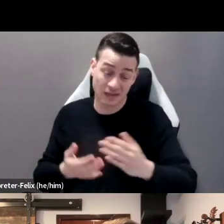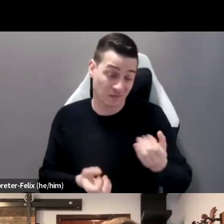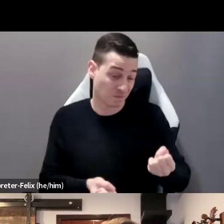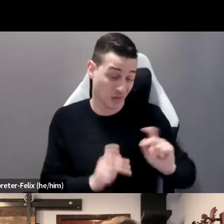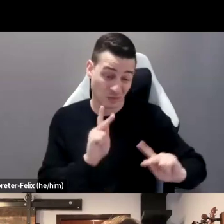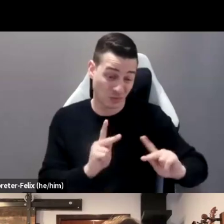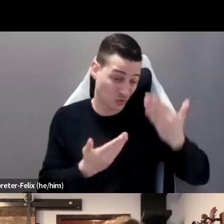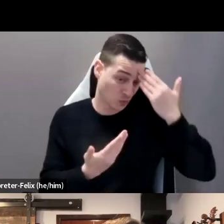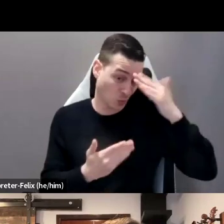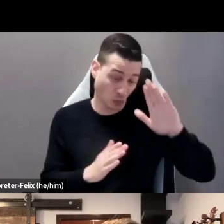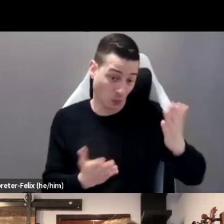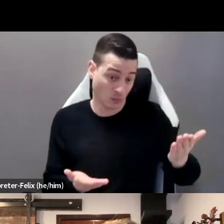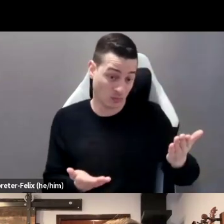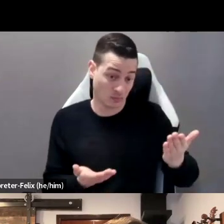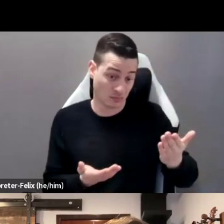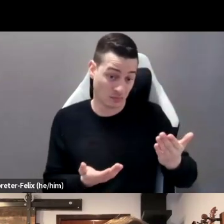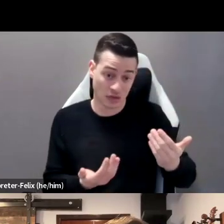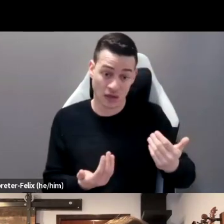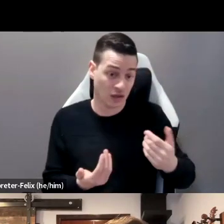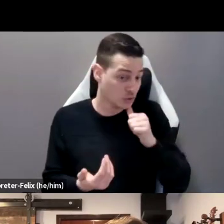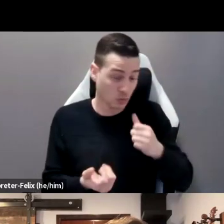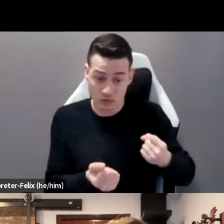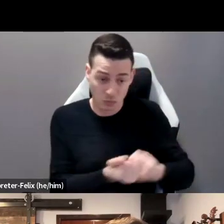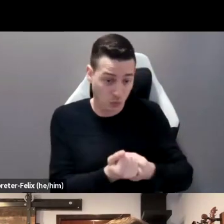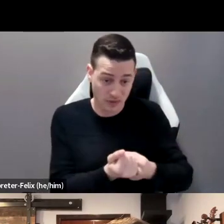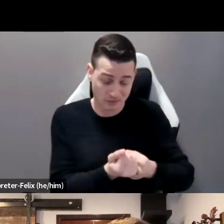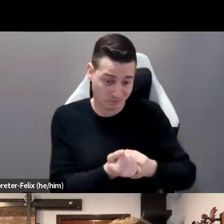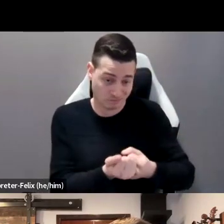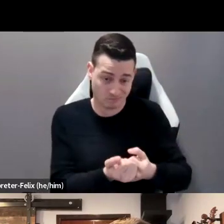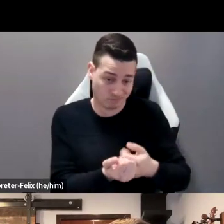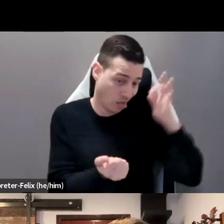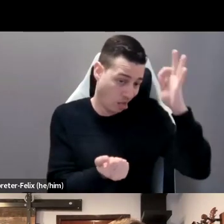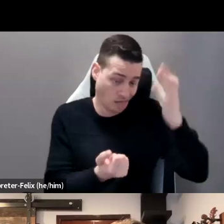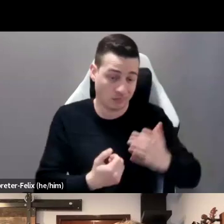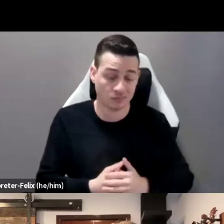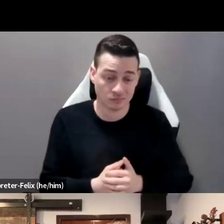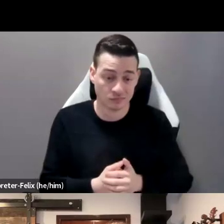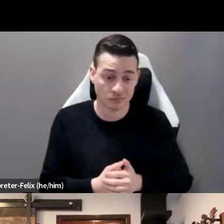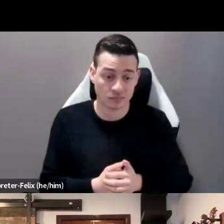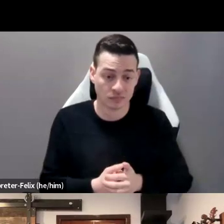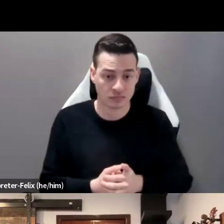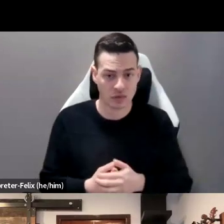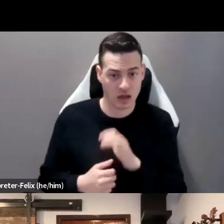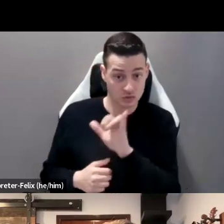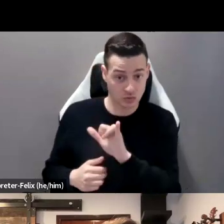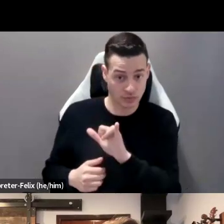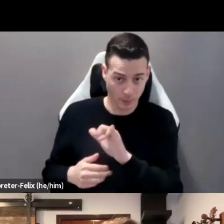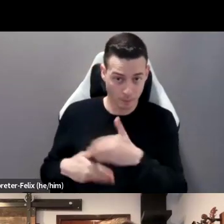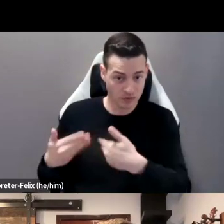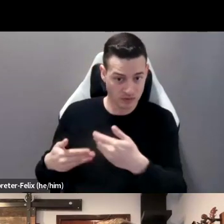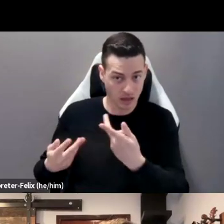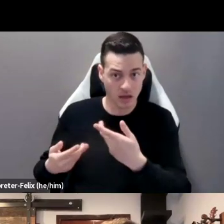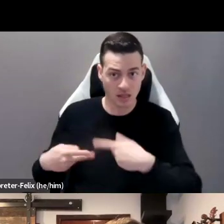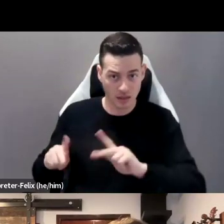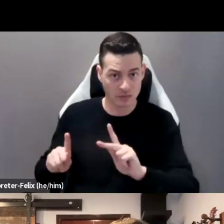are knowledgeable and affirming. And so that resource allows us to connect people outside